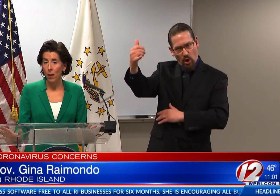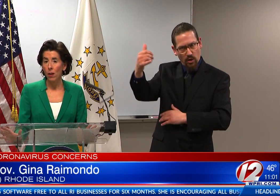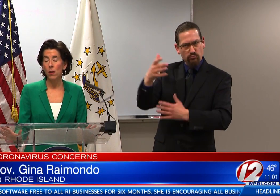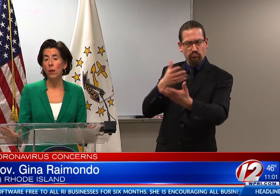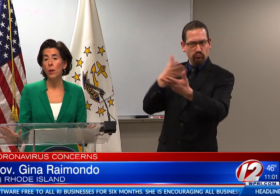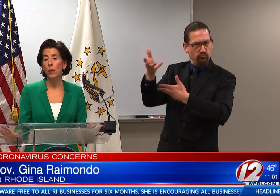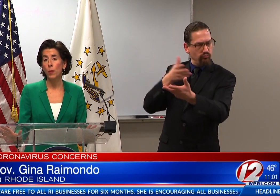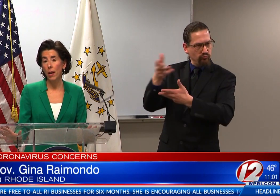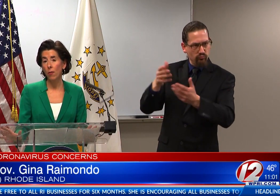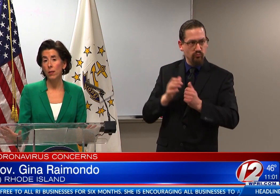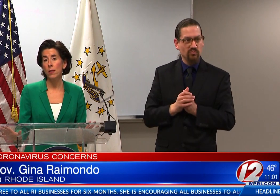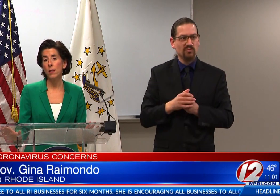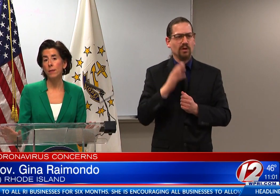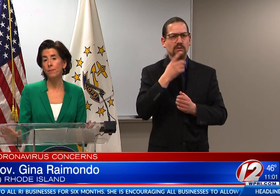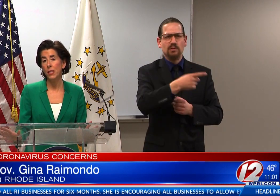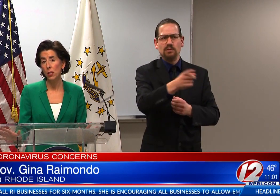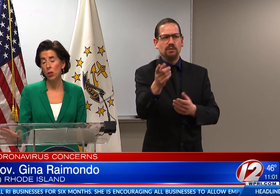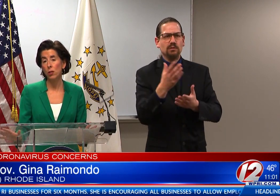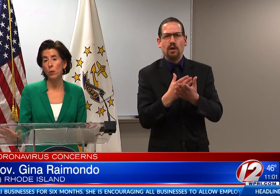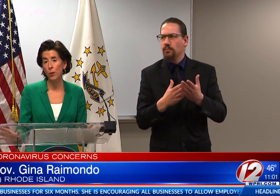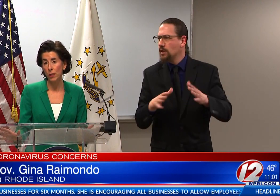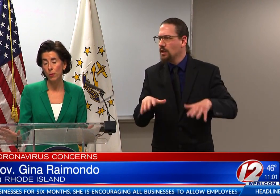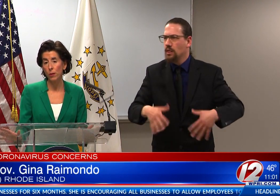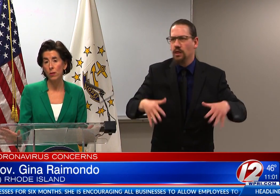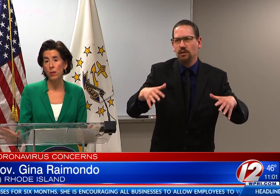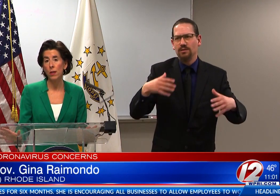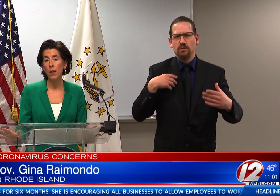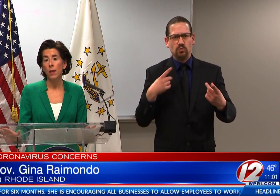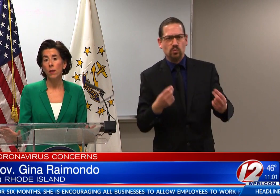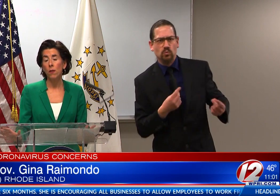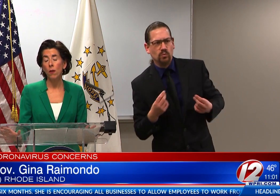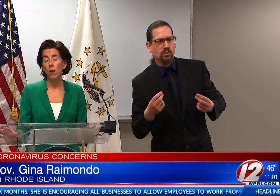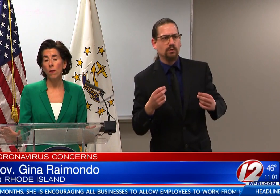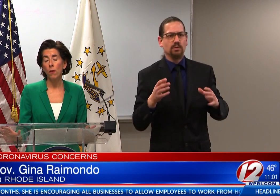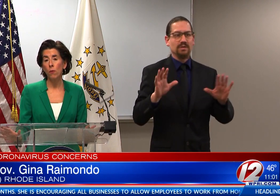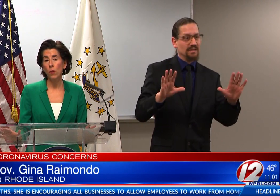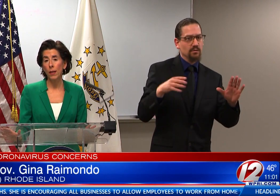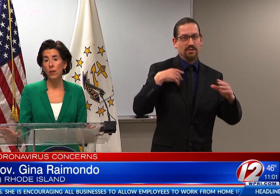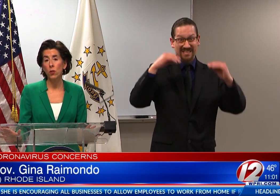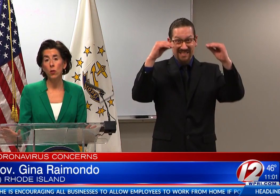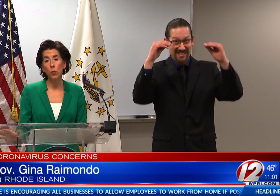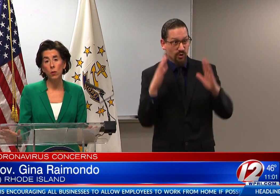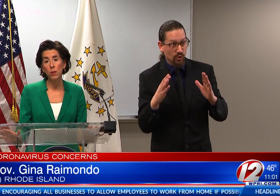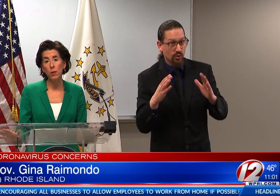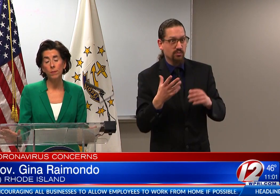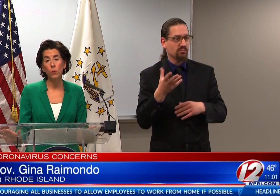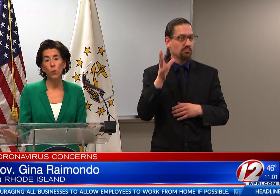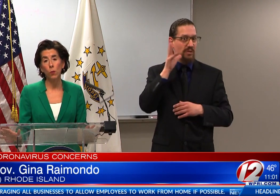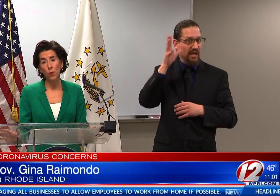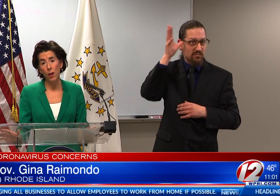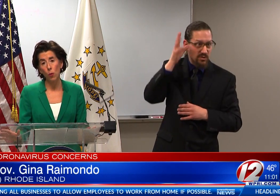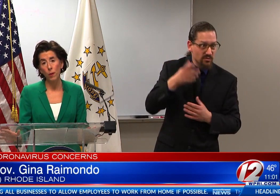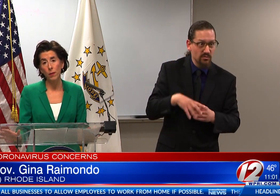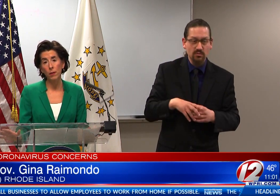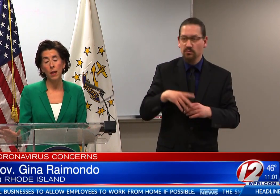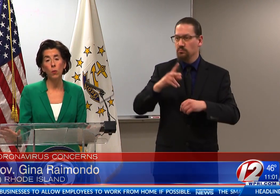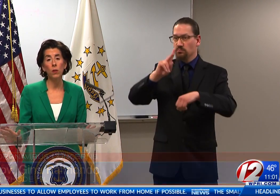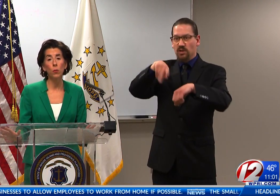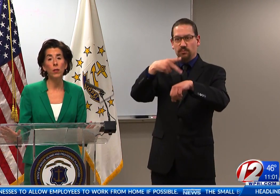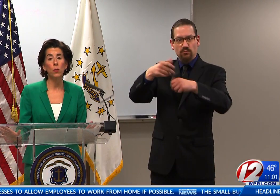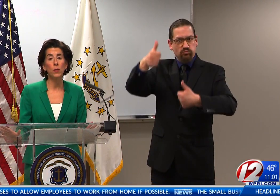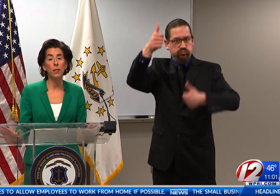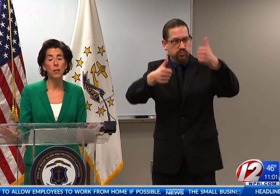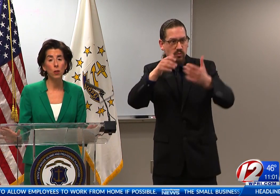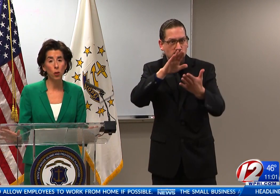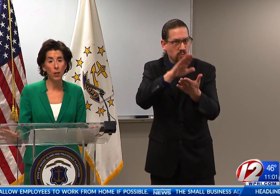there among parents, teachers, principals related to schools. When will they open? How will we